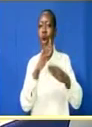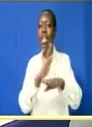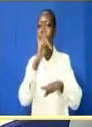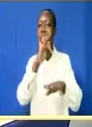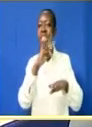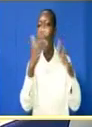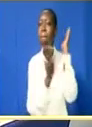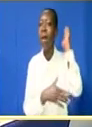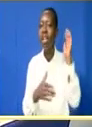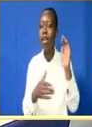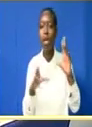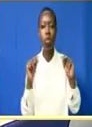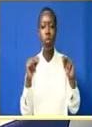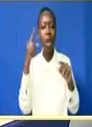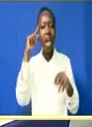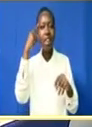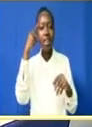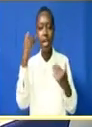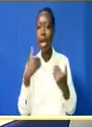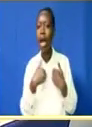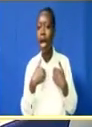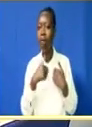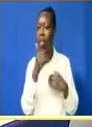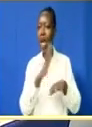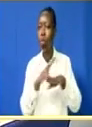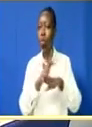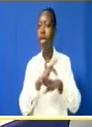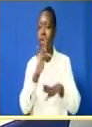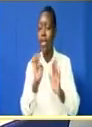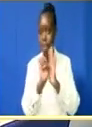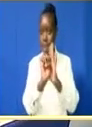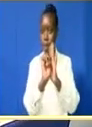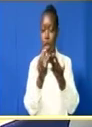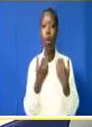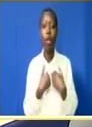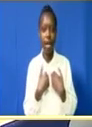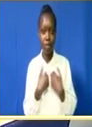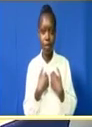No, I think we have positives. For example? For example, we have